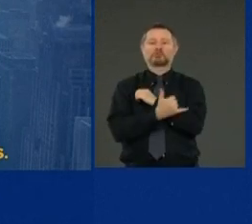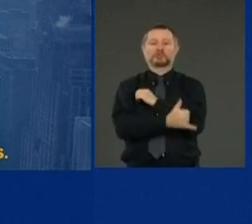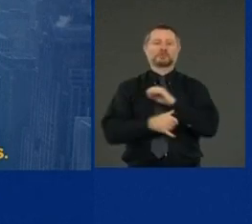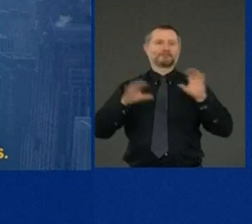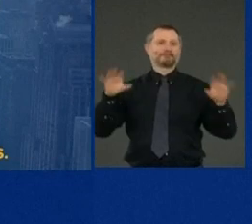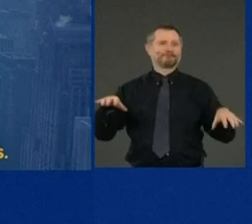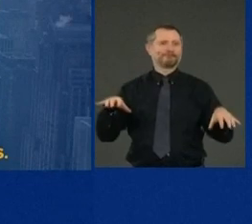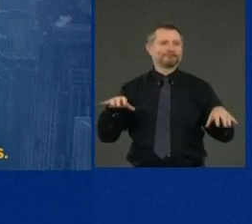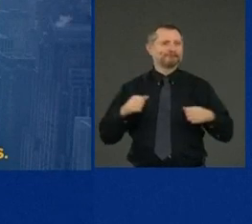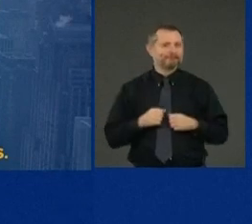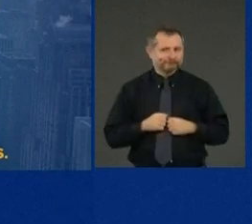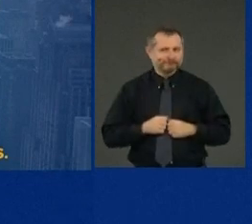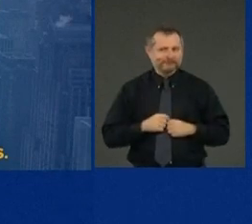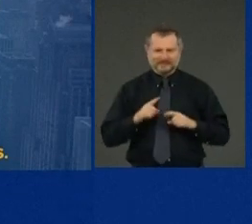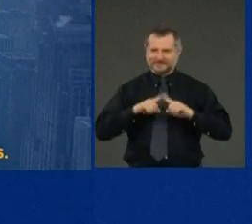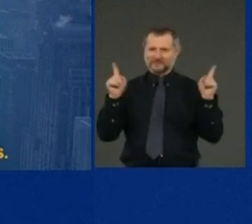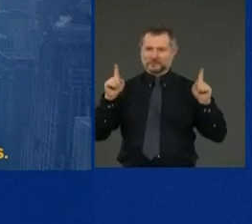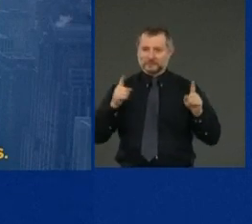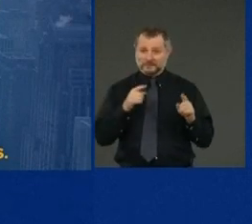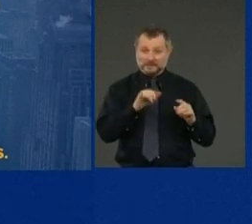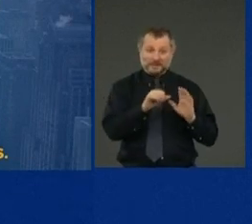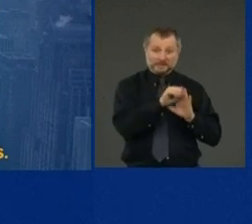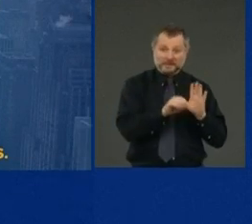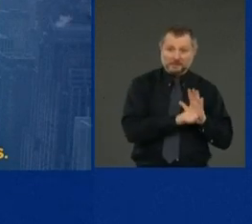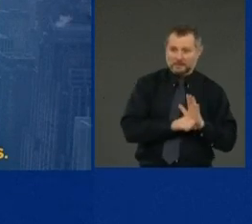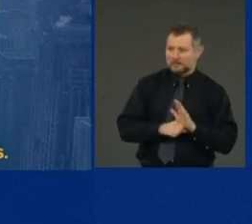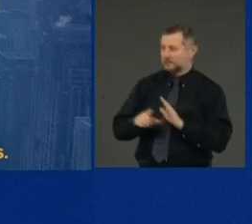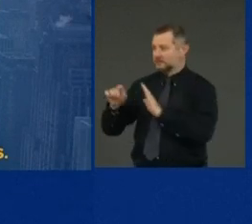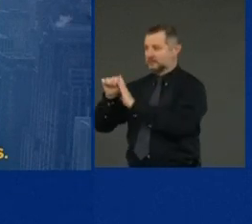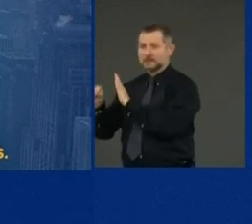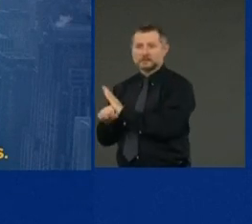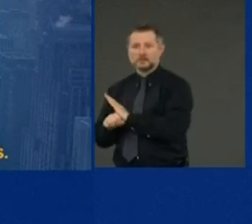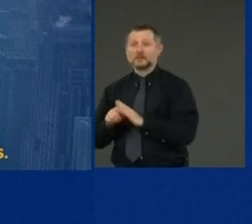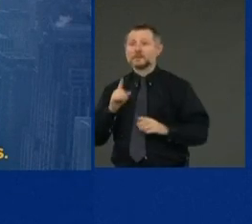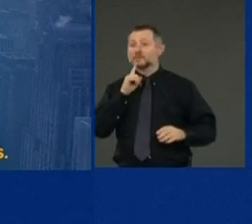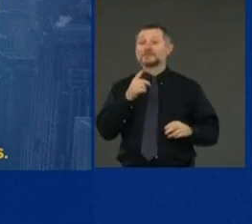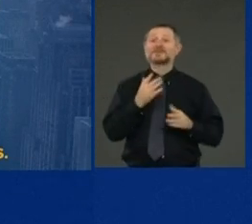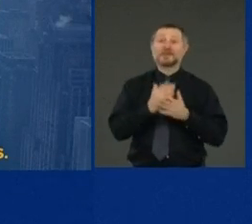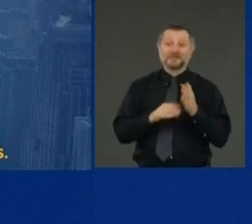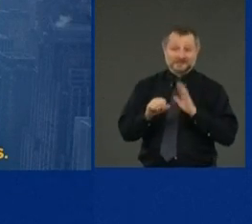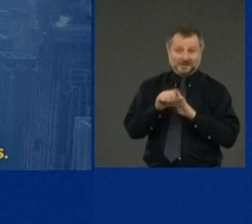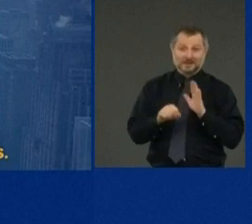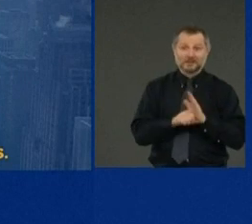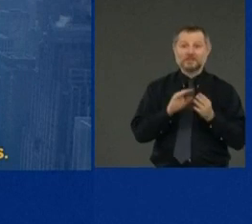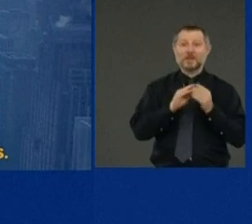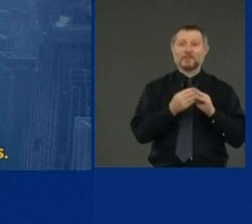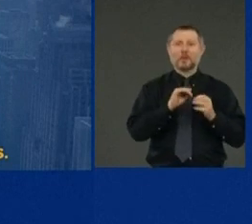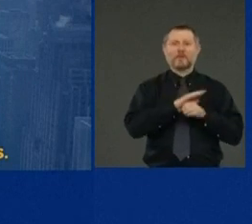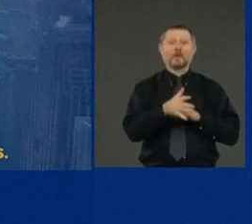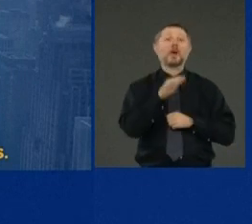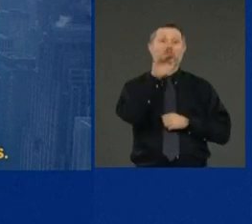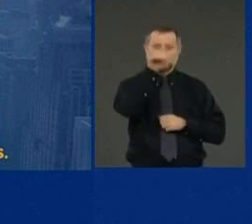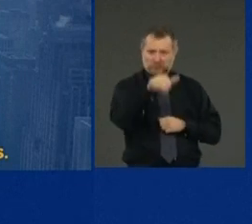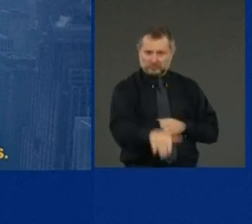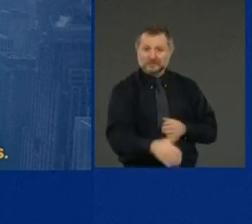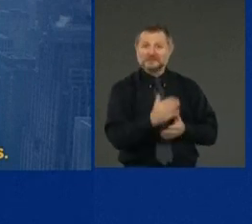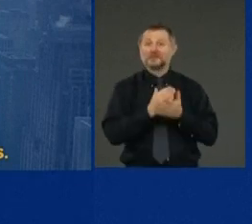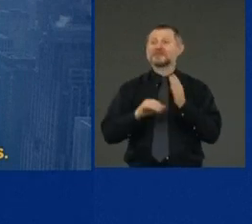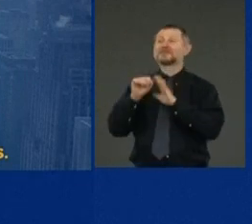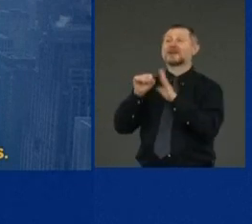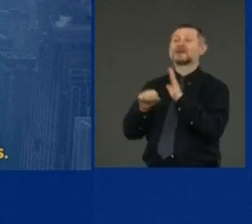in states across this country. Some states, the numbers are going down. Some states, the numbers are going